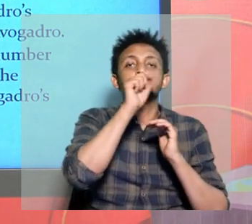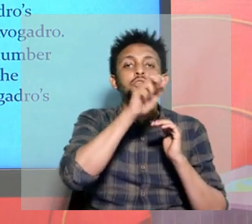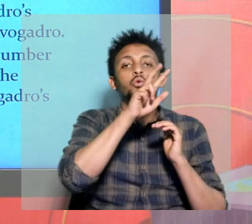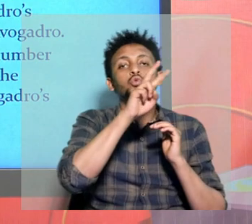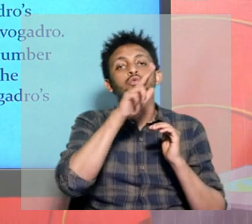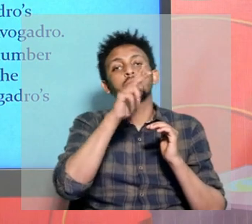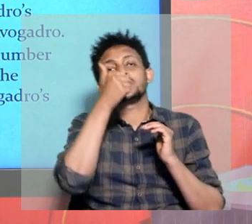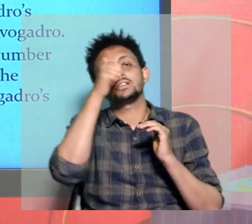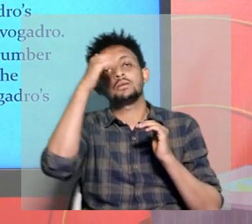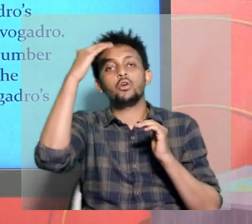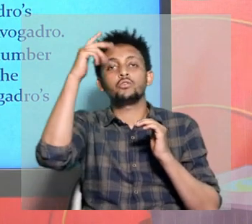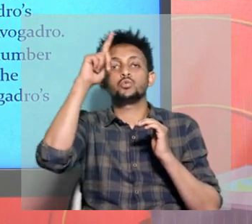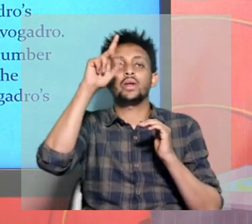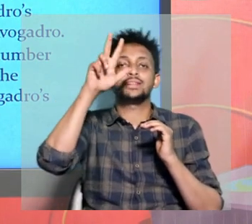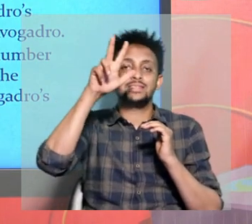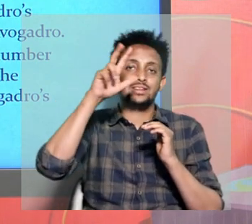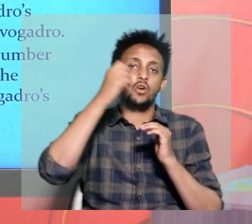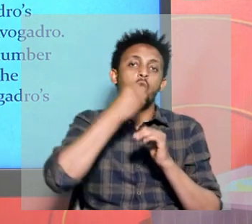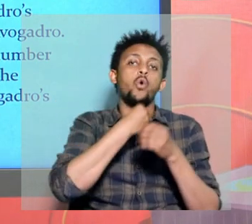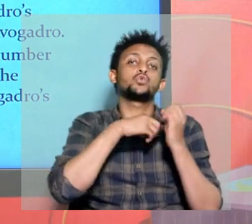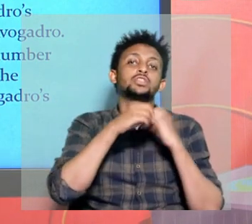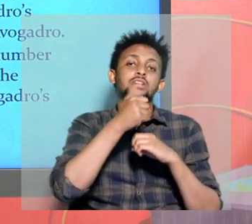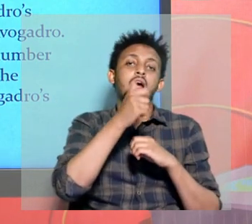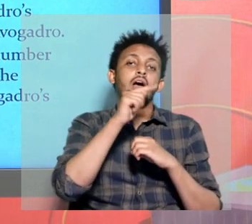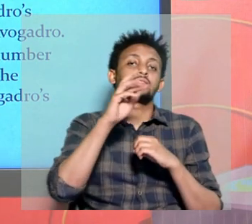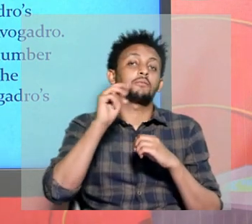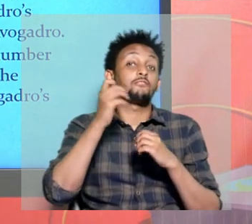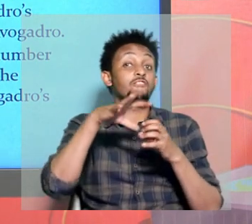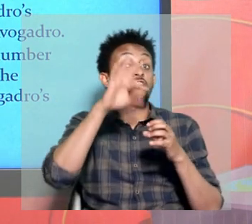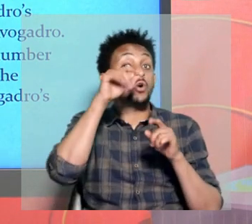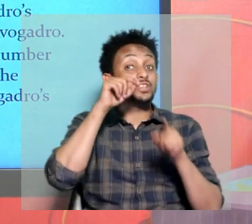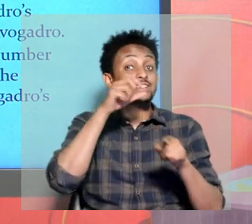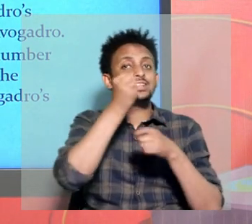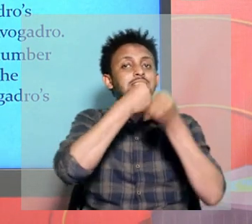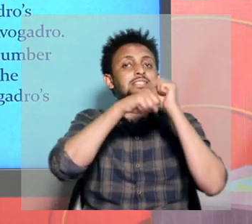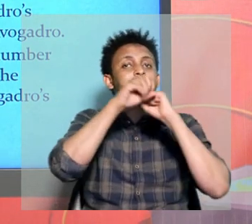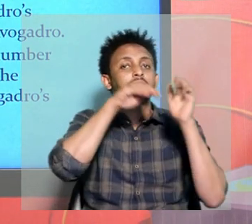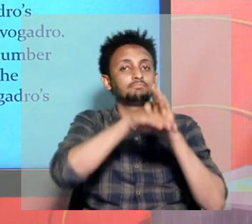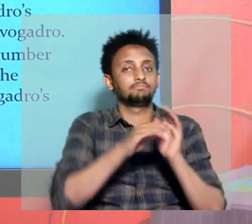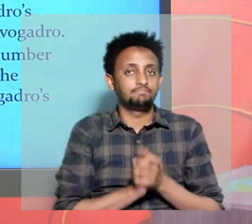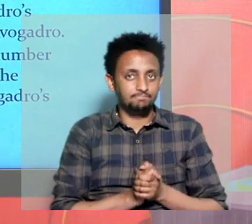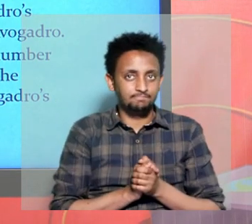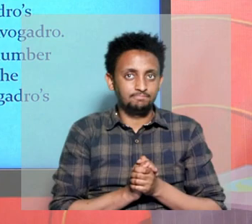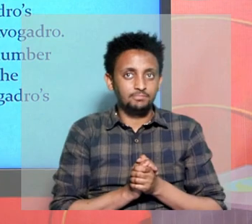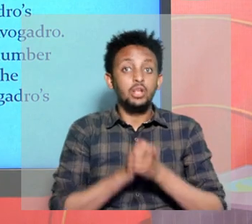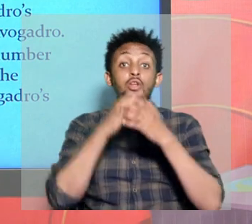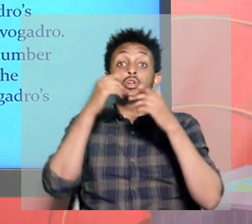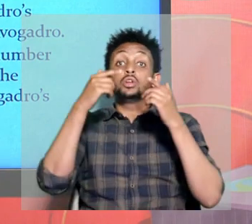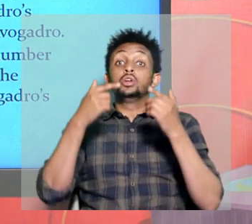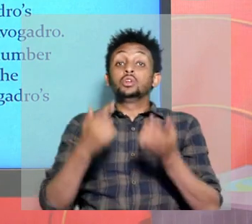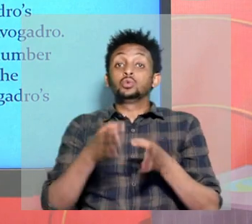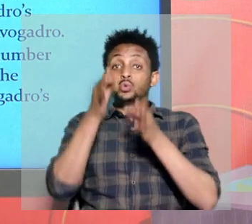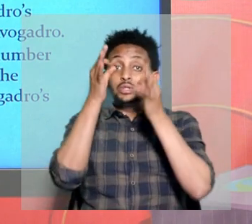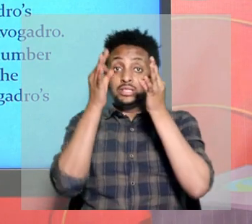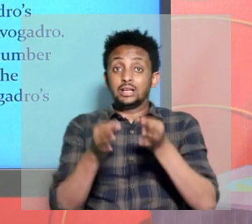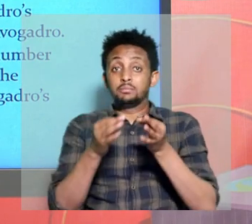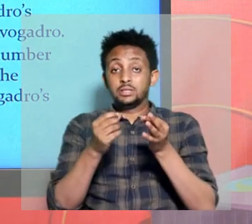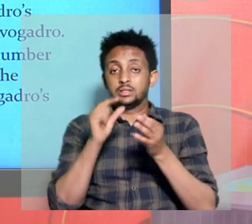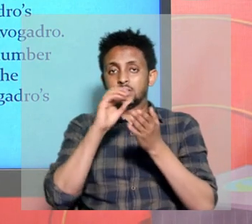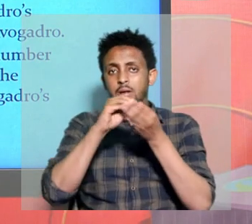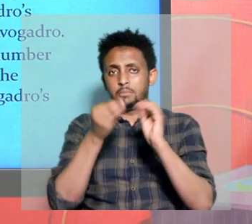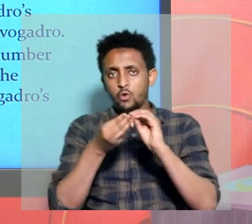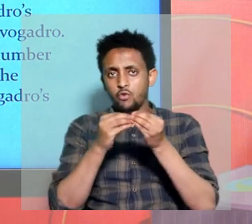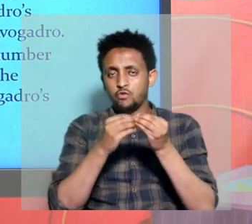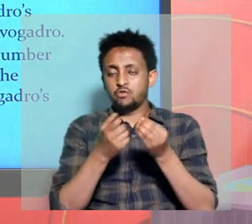times 10 to the power of 23 oxygen atoms are found in the system. And to determine the number of particles